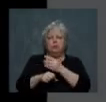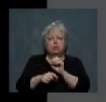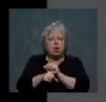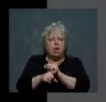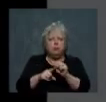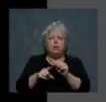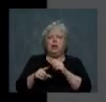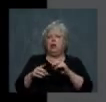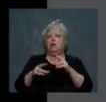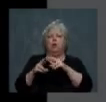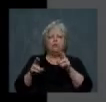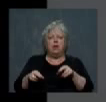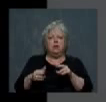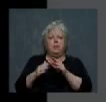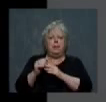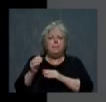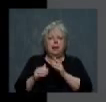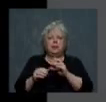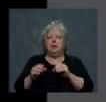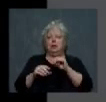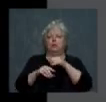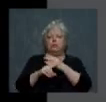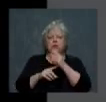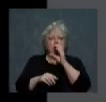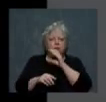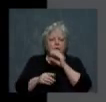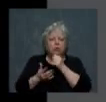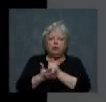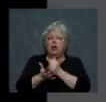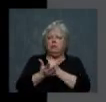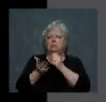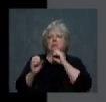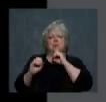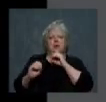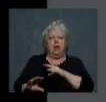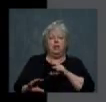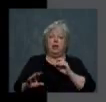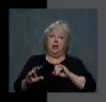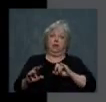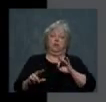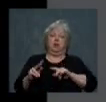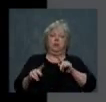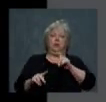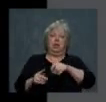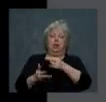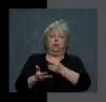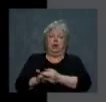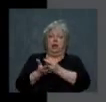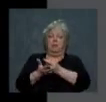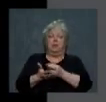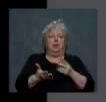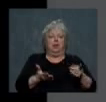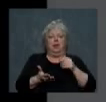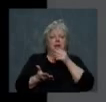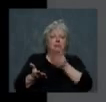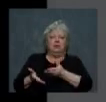no resume building, no job search help. Individuals that need rehab, do not take them in. So they